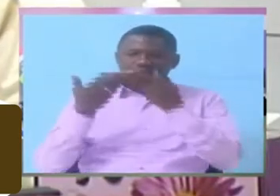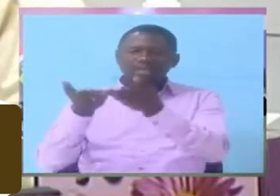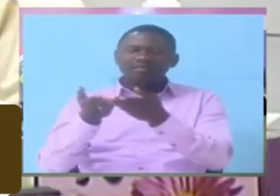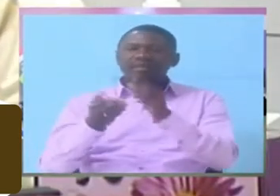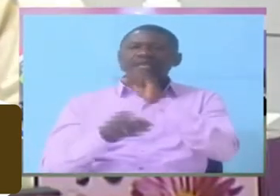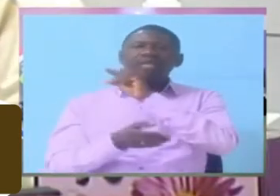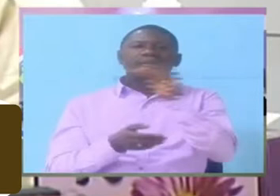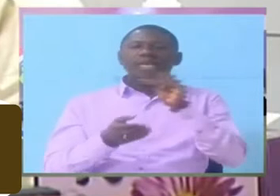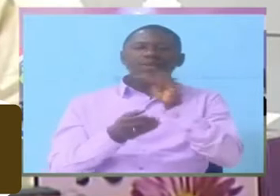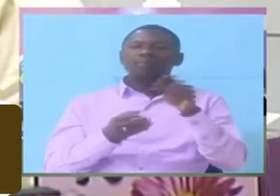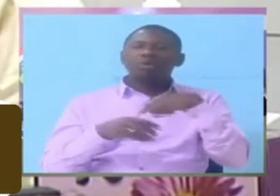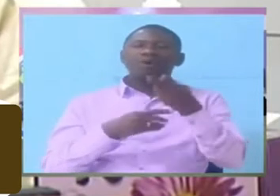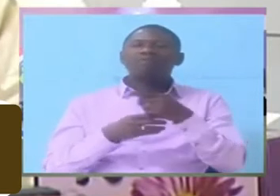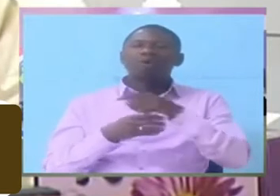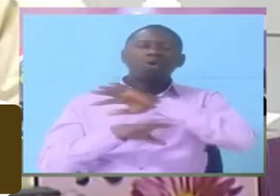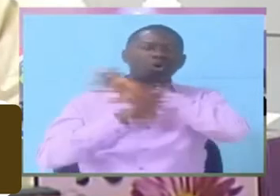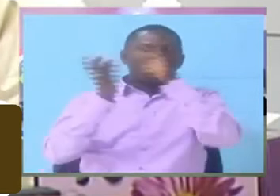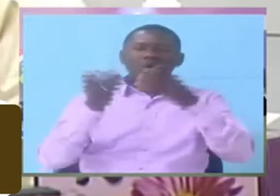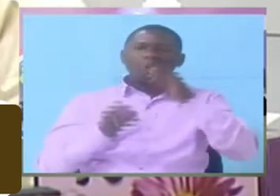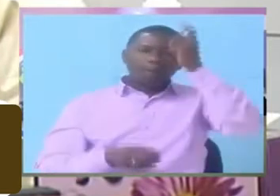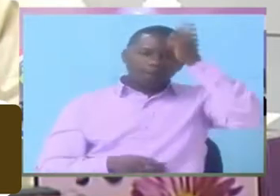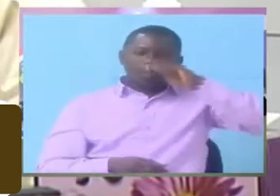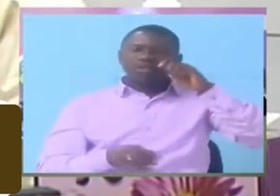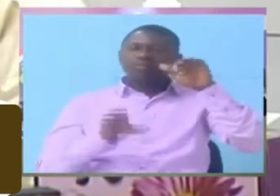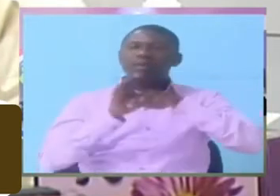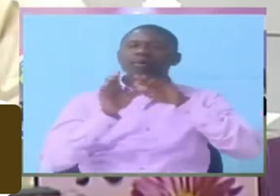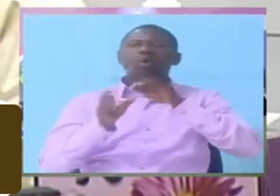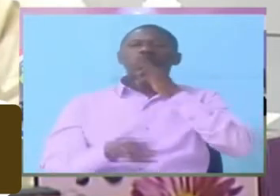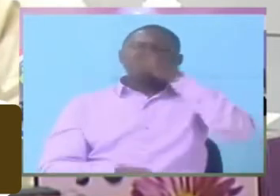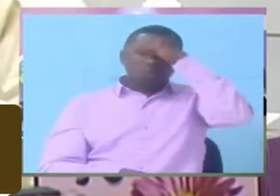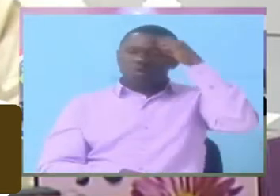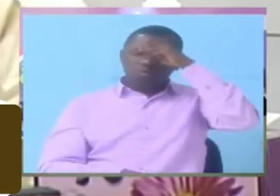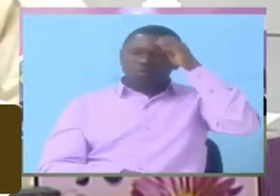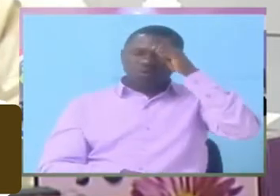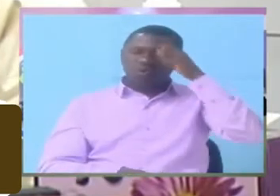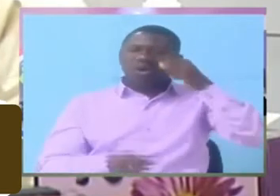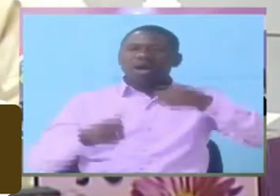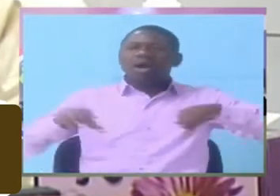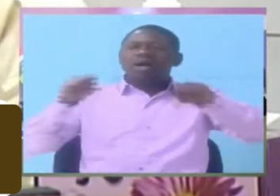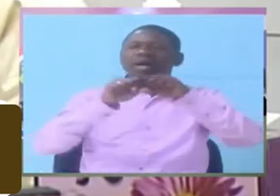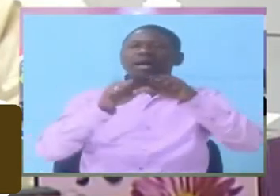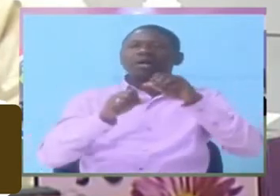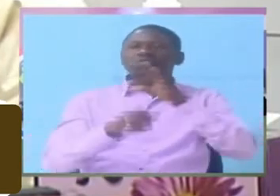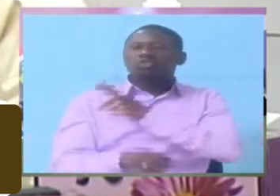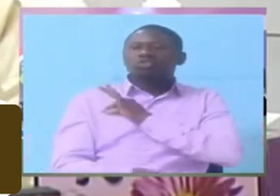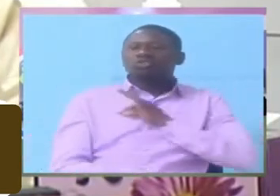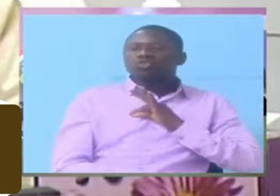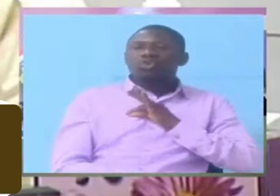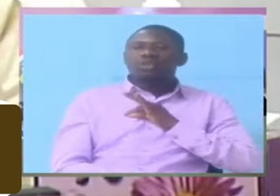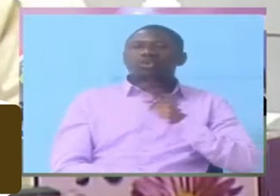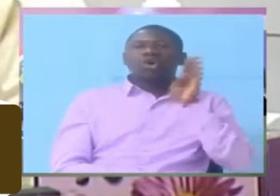tourism industry, TDA. Anatanyum fana mfanya sila doko, menu bebe doko wala TDA, wale mtubabu lunta wala tani